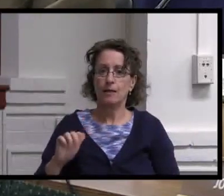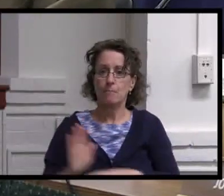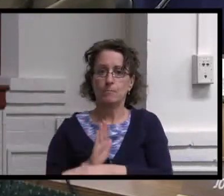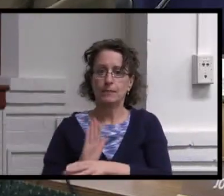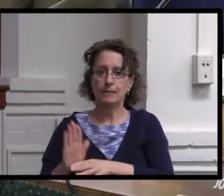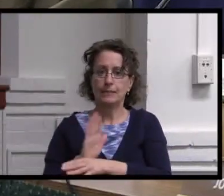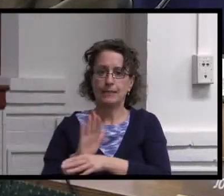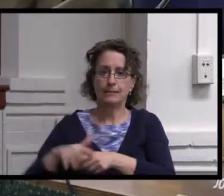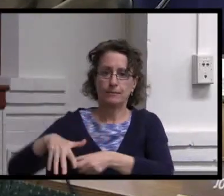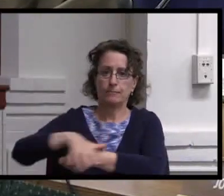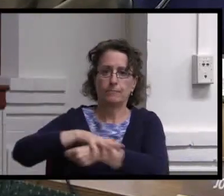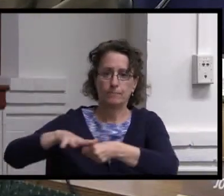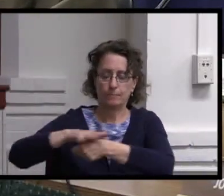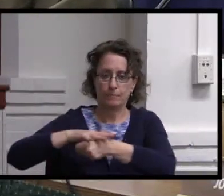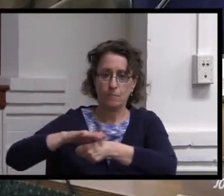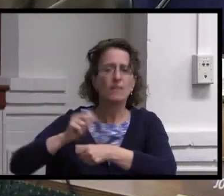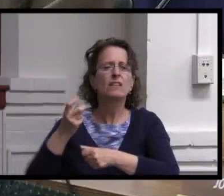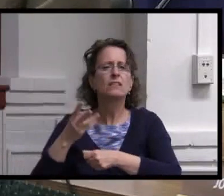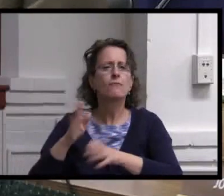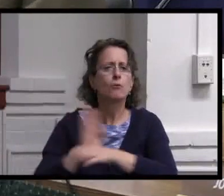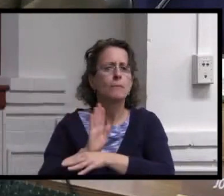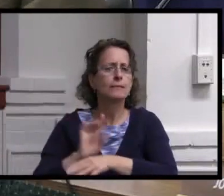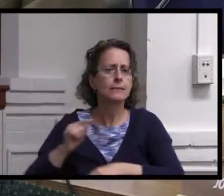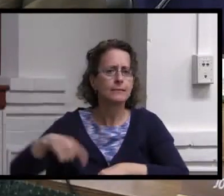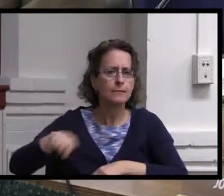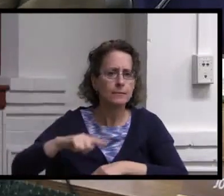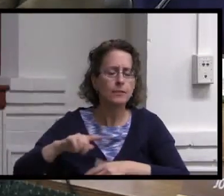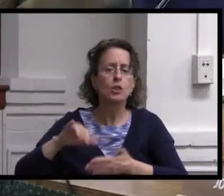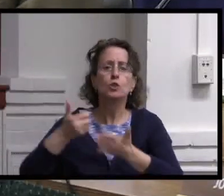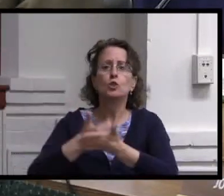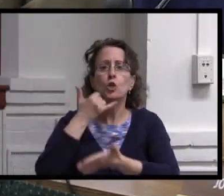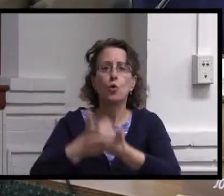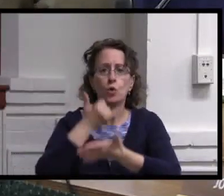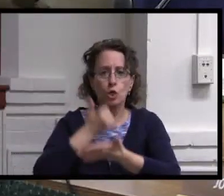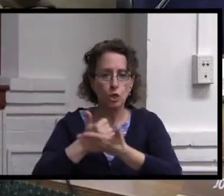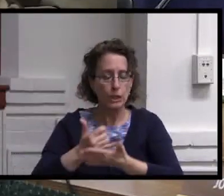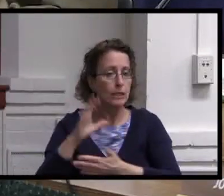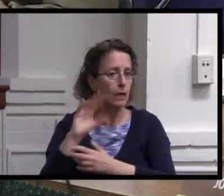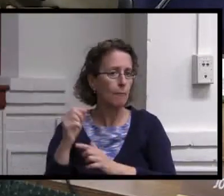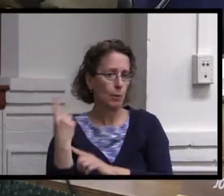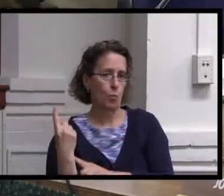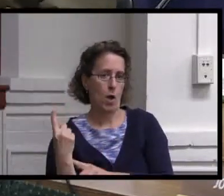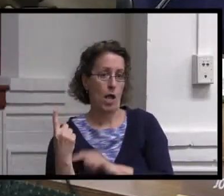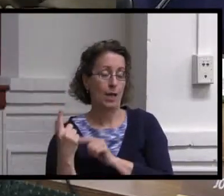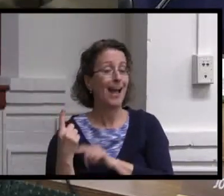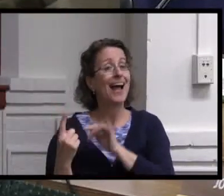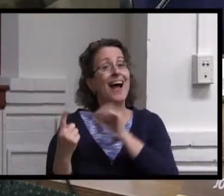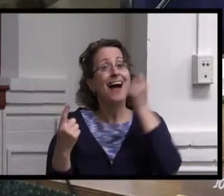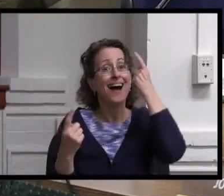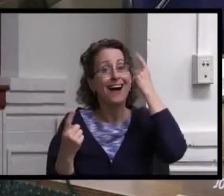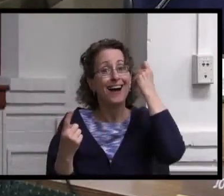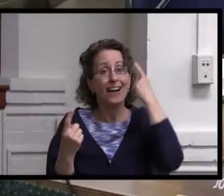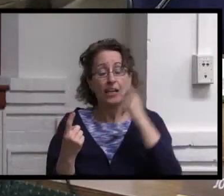located there in 2011, the Commonwealth Dairy was built. That has changed the